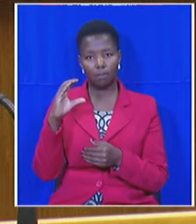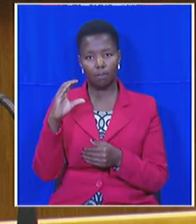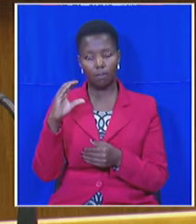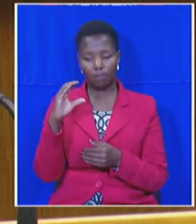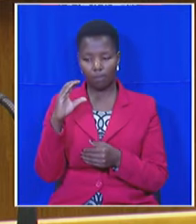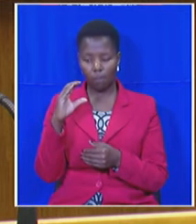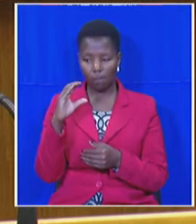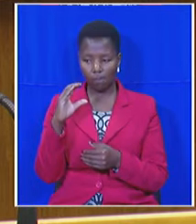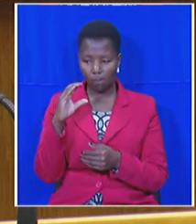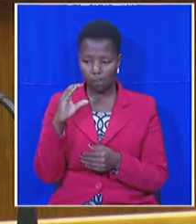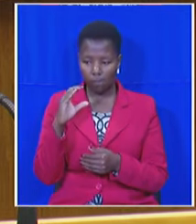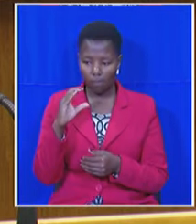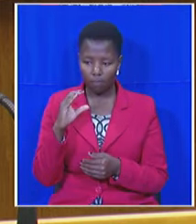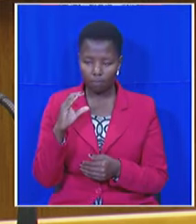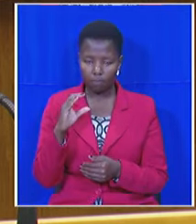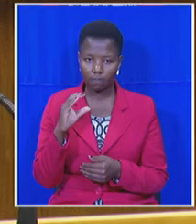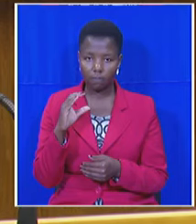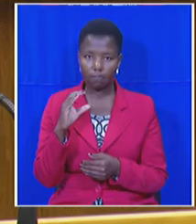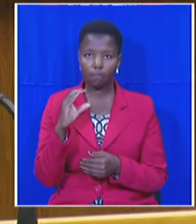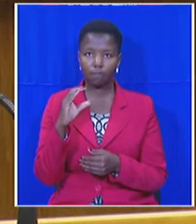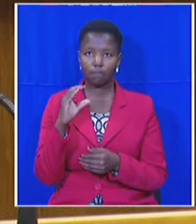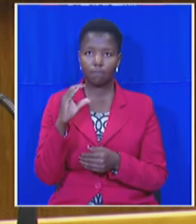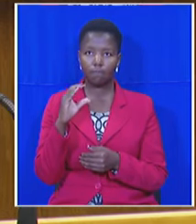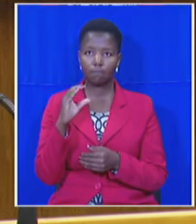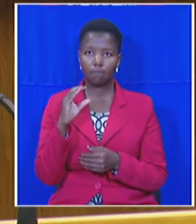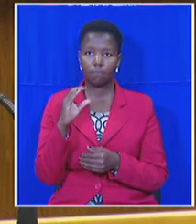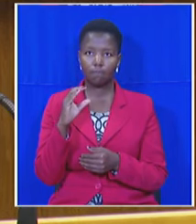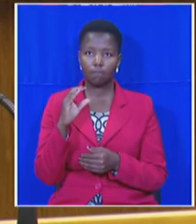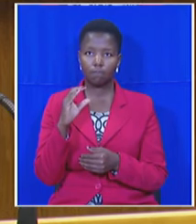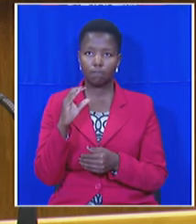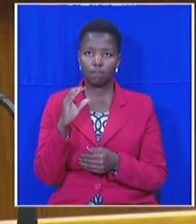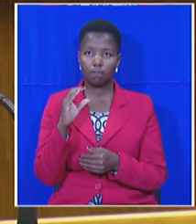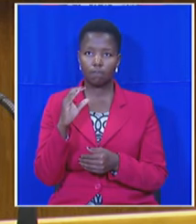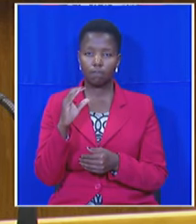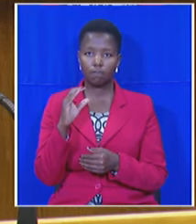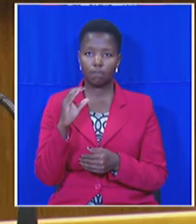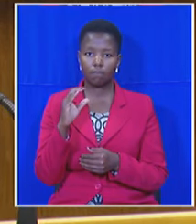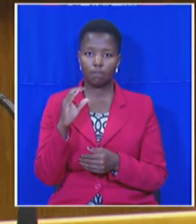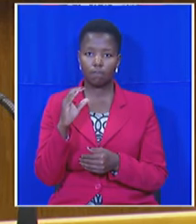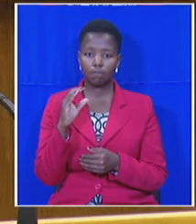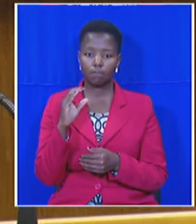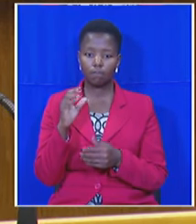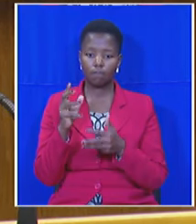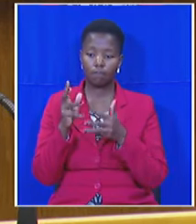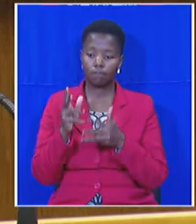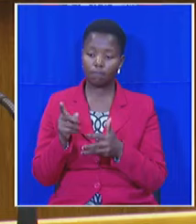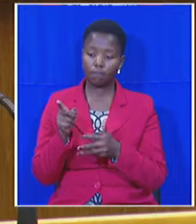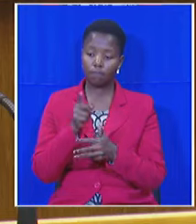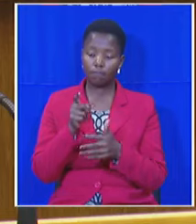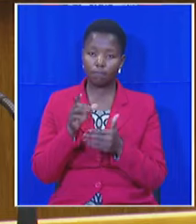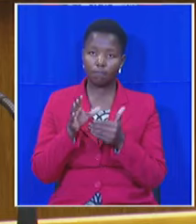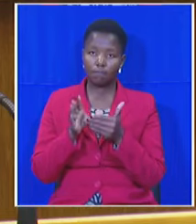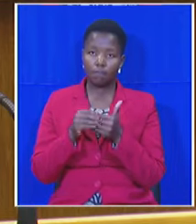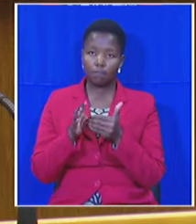ditlhapi se se bolelang ke ba maloko a leloko la DA sa gore mmušo wa